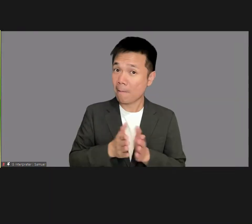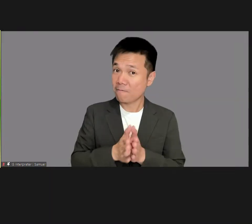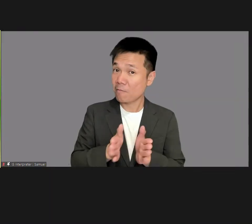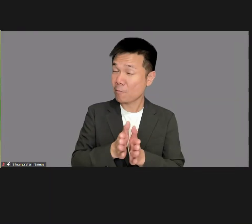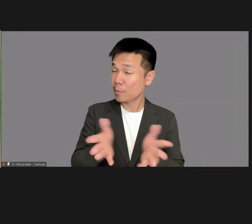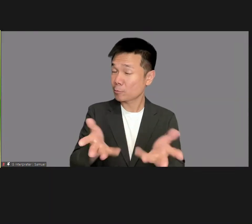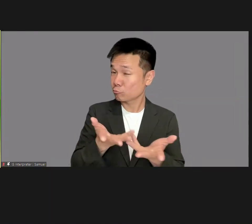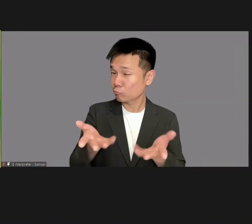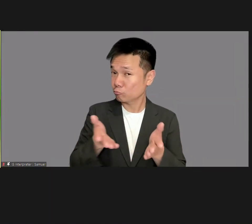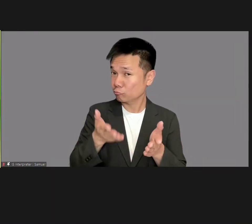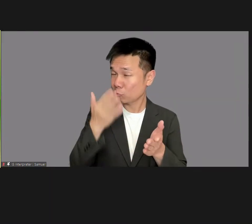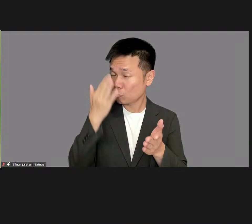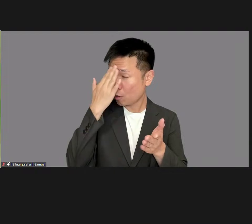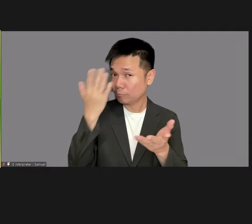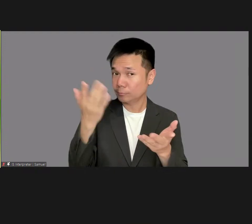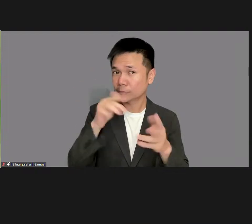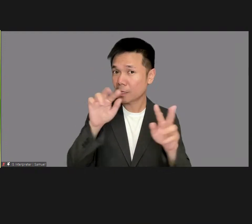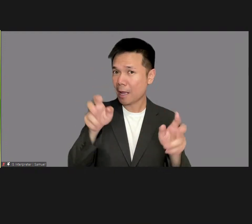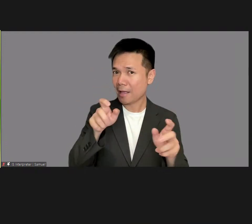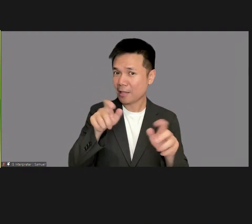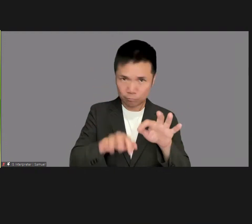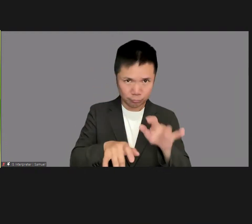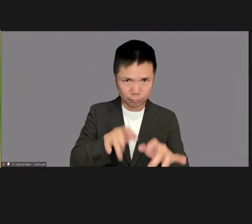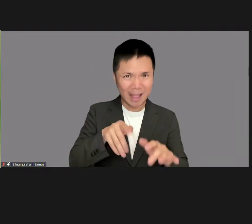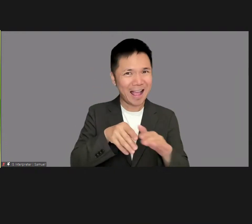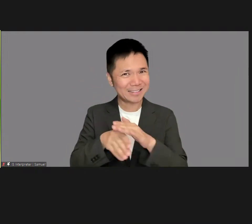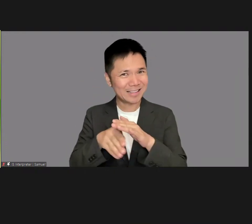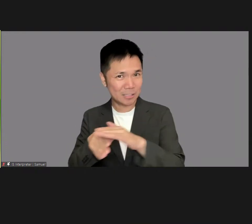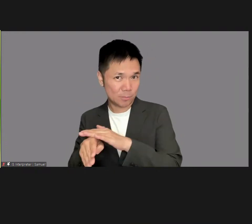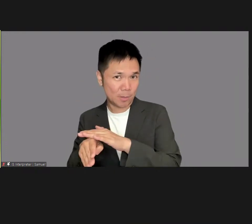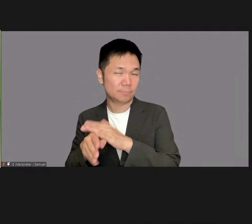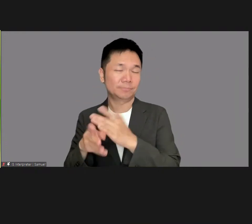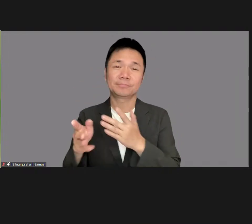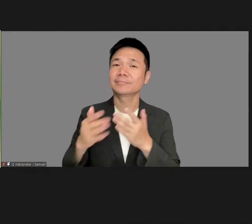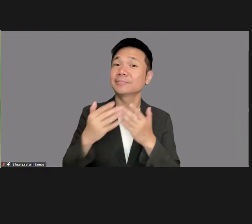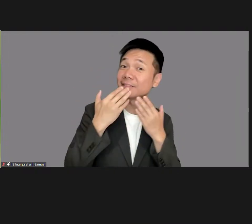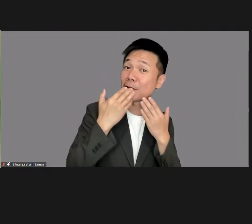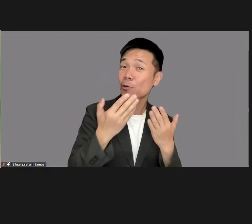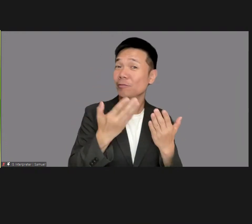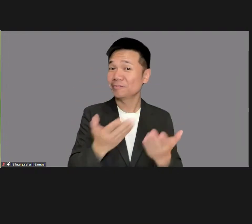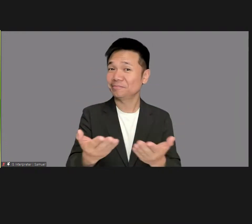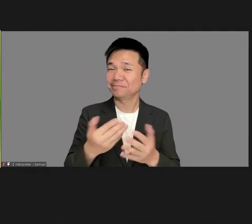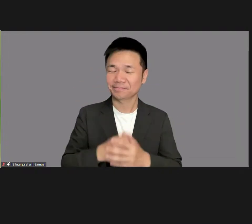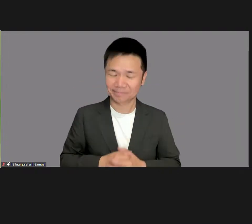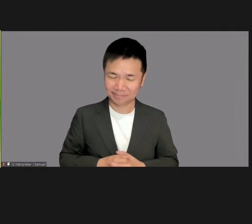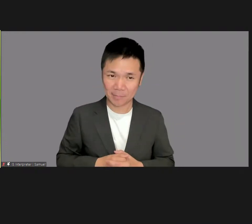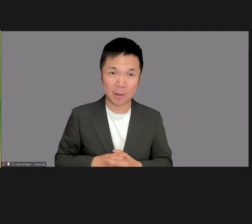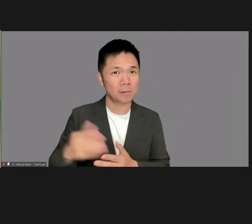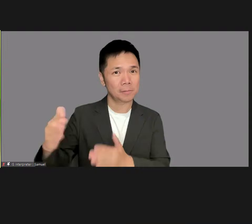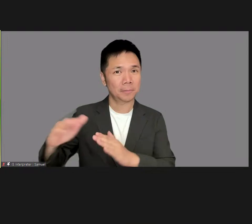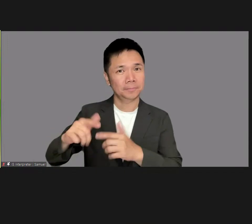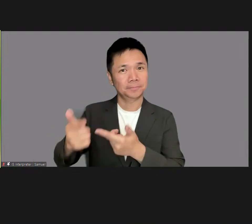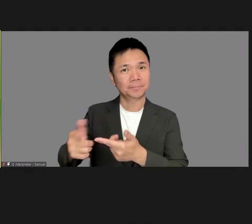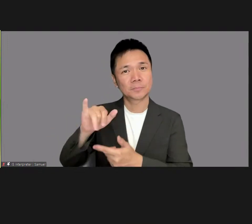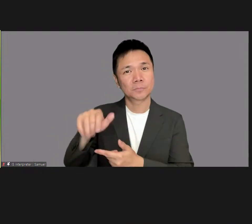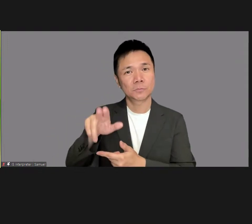insight into developing accessible contents. Thank you very much. Jaunita, over to you.